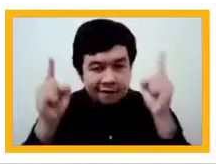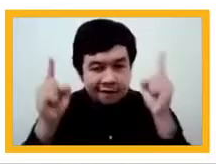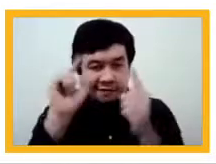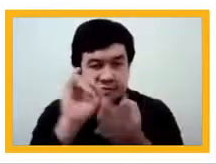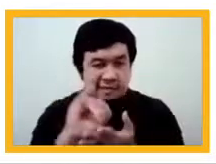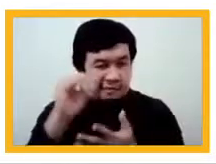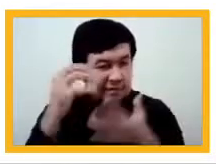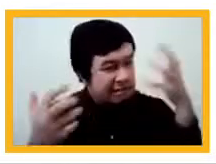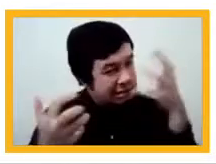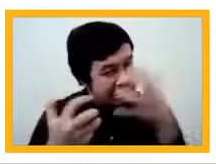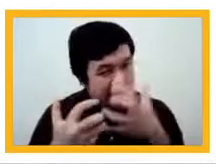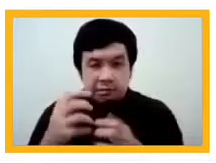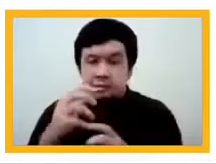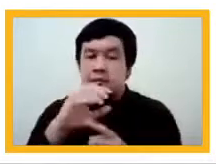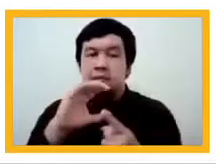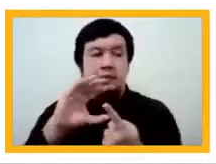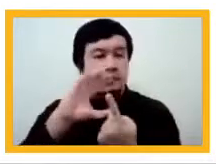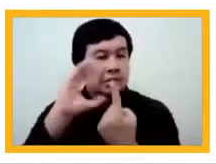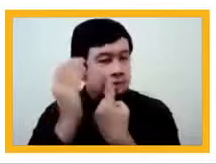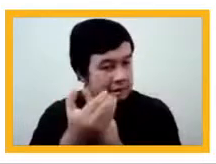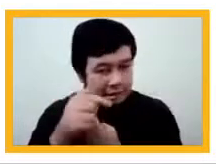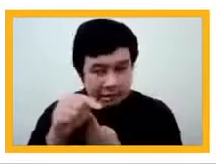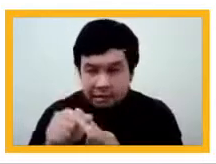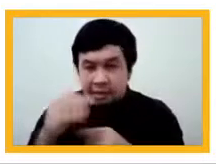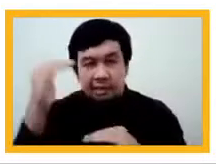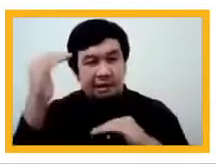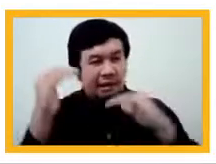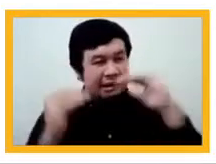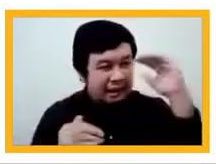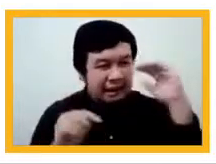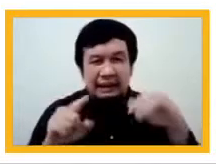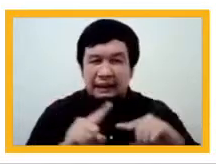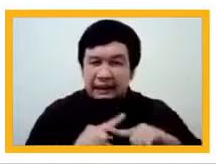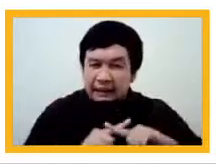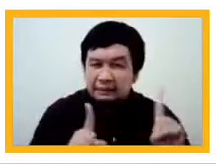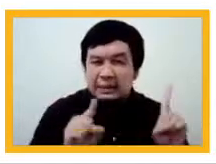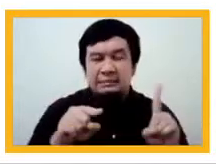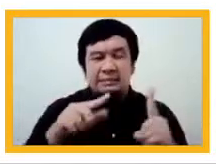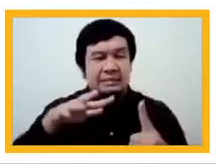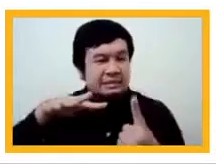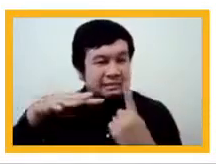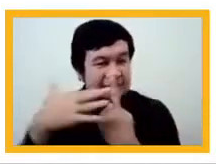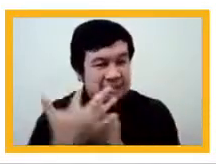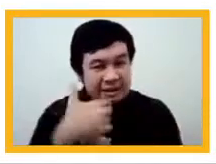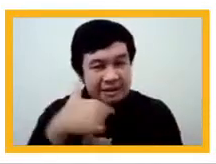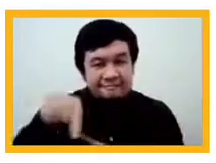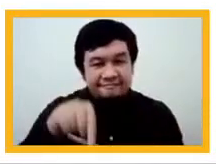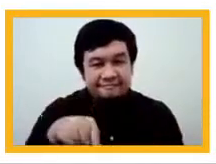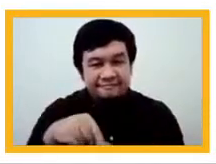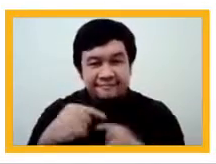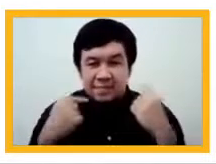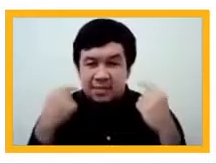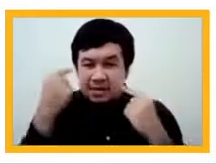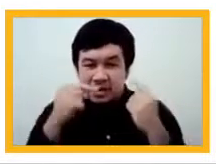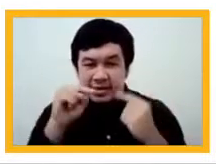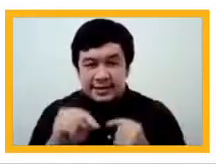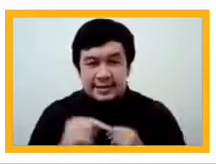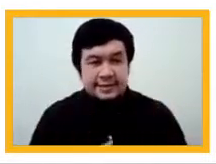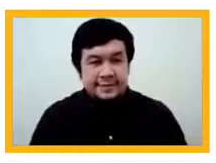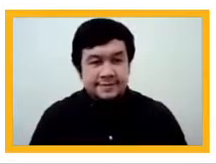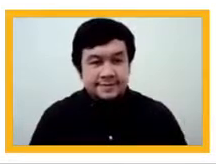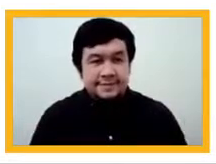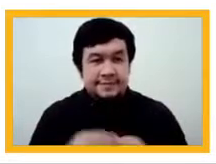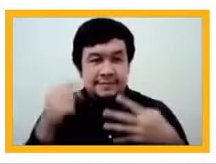power mismatch. And this kind of mismatch not only happened in the developing world, it